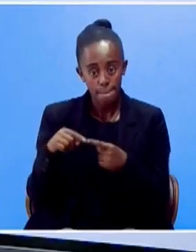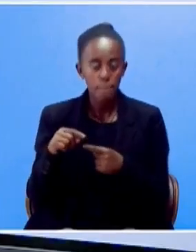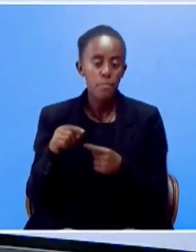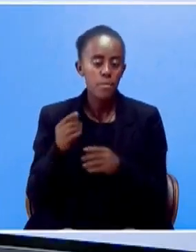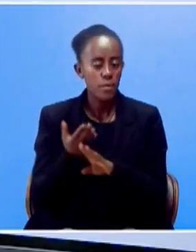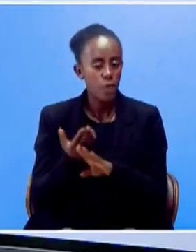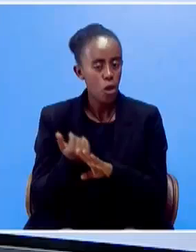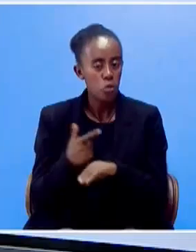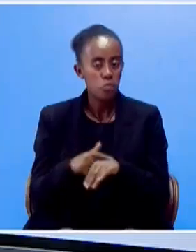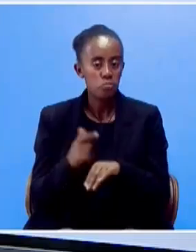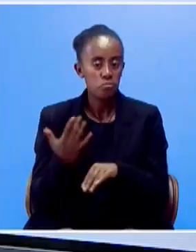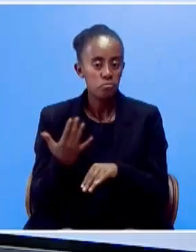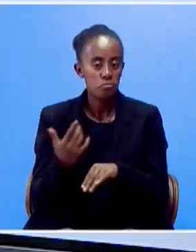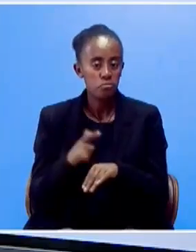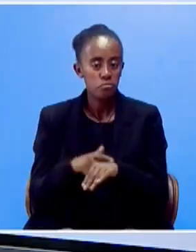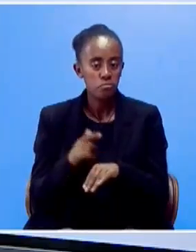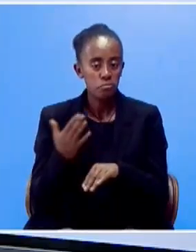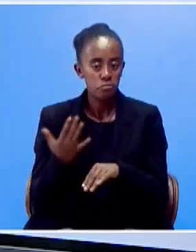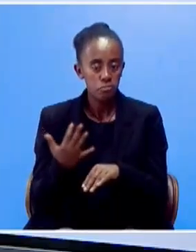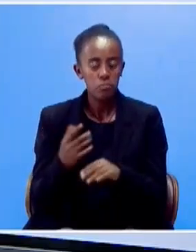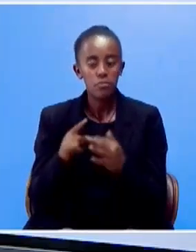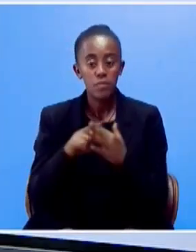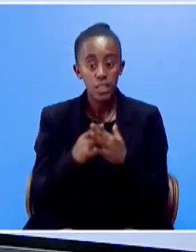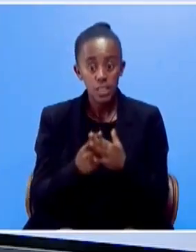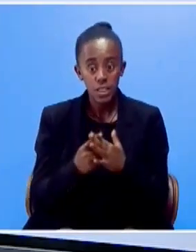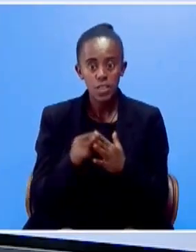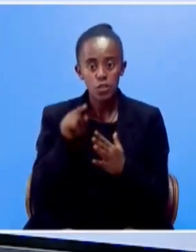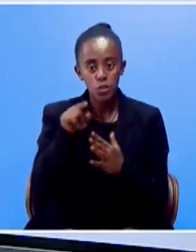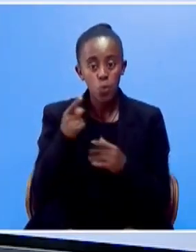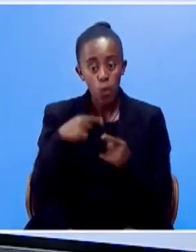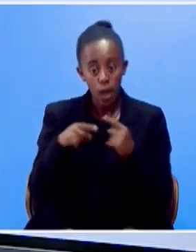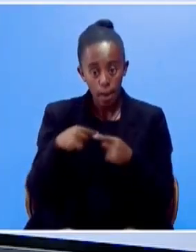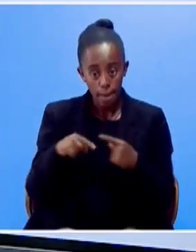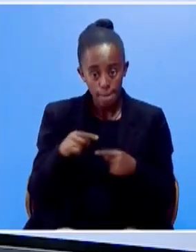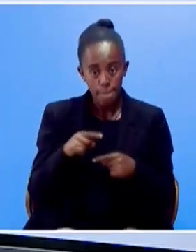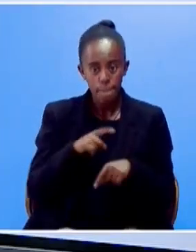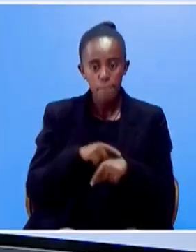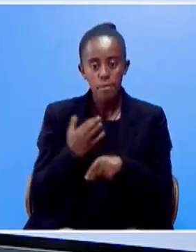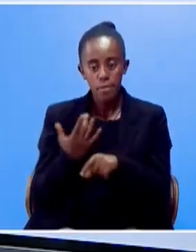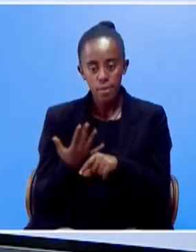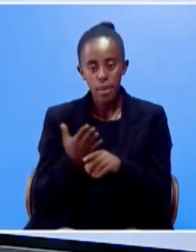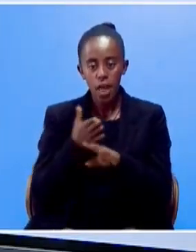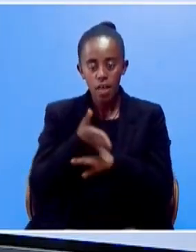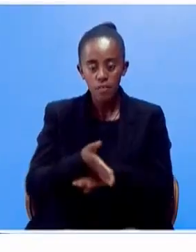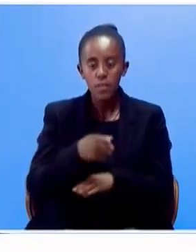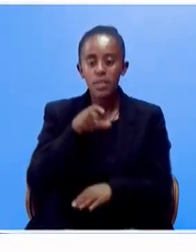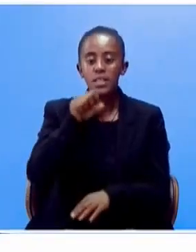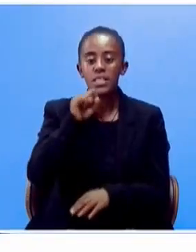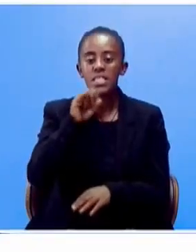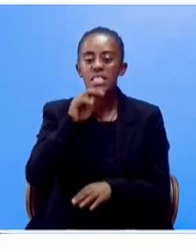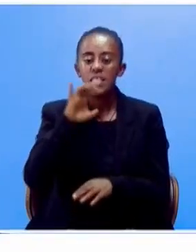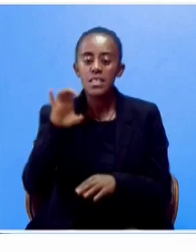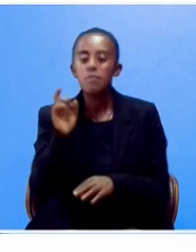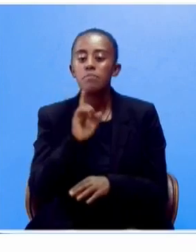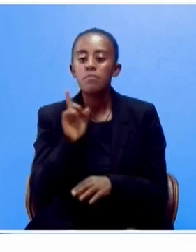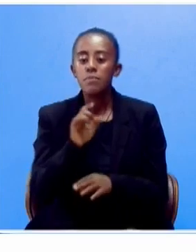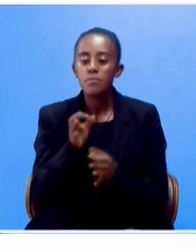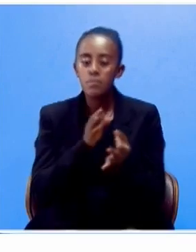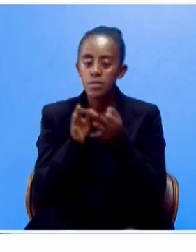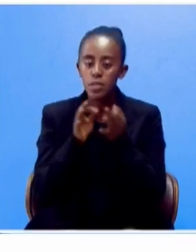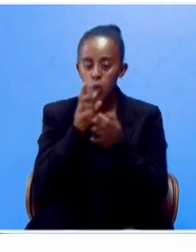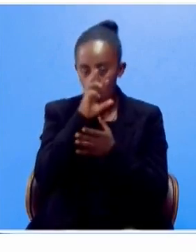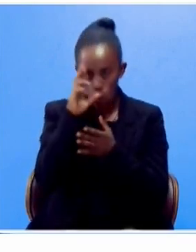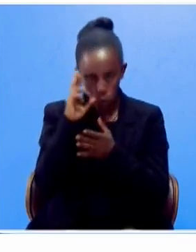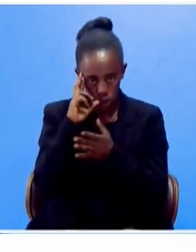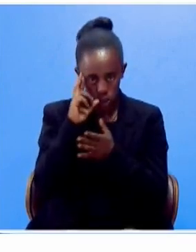yes? Look, since you came early, that means after since, we are telling what? We are telling a cause.